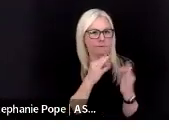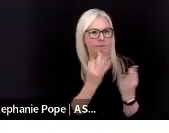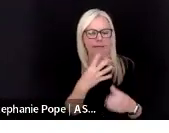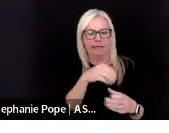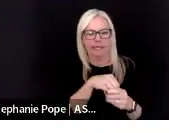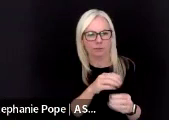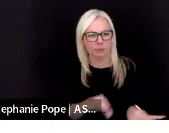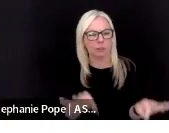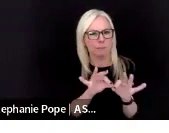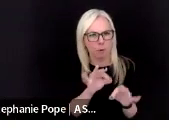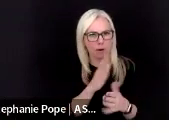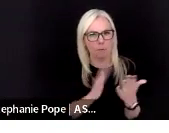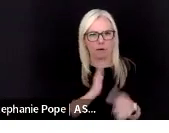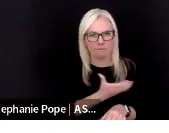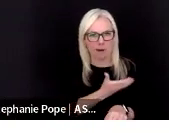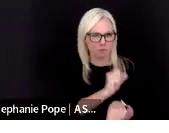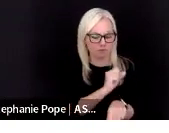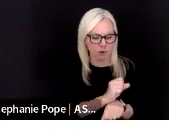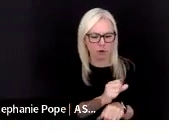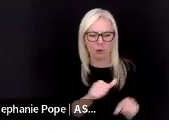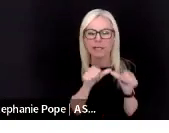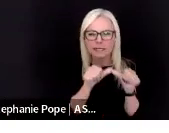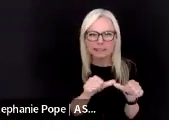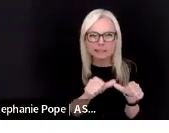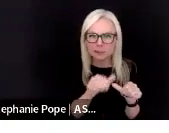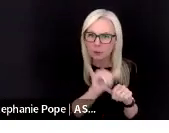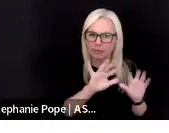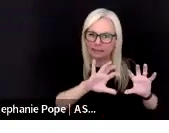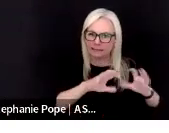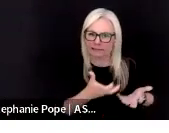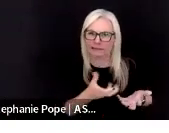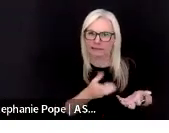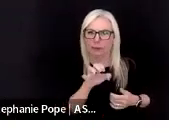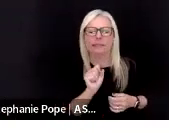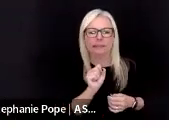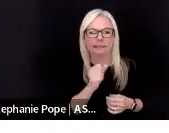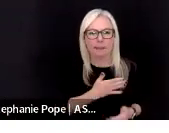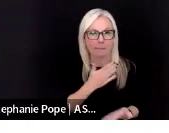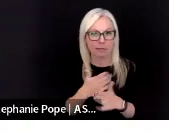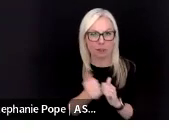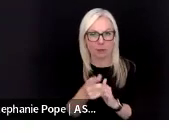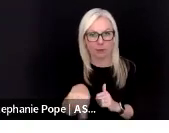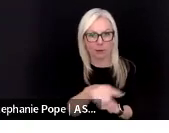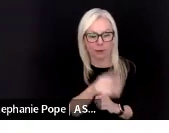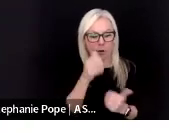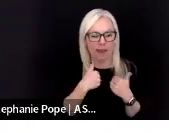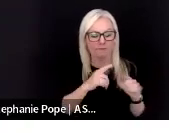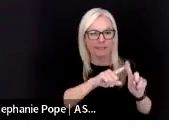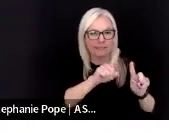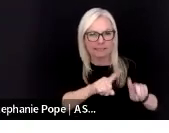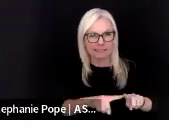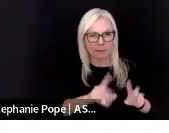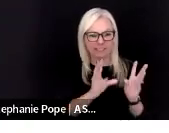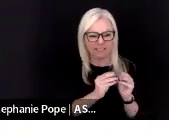work we do here, and we are continuing our engagement series. We are also, and I'm happy to share with you, we'll be having a series of sessions this